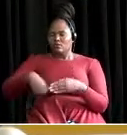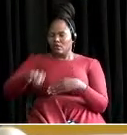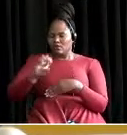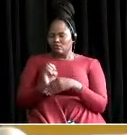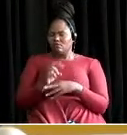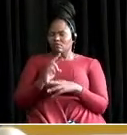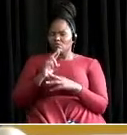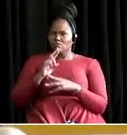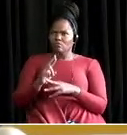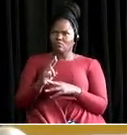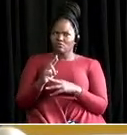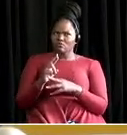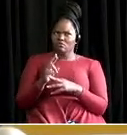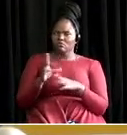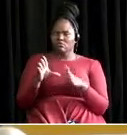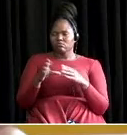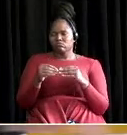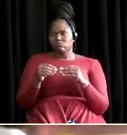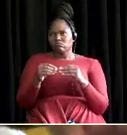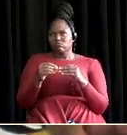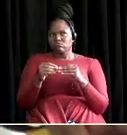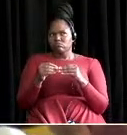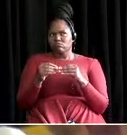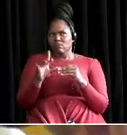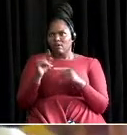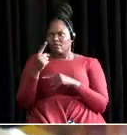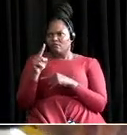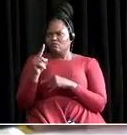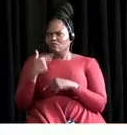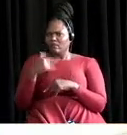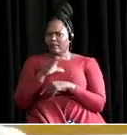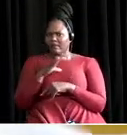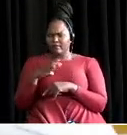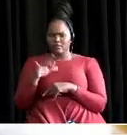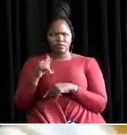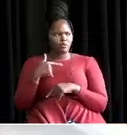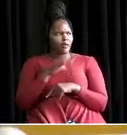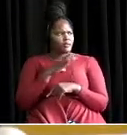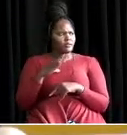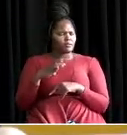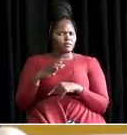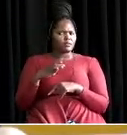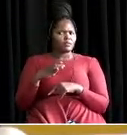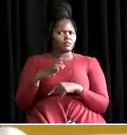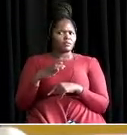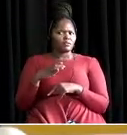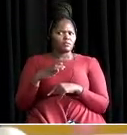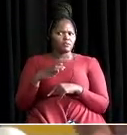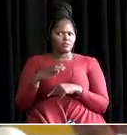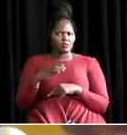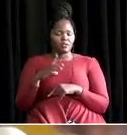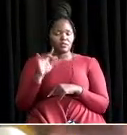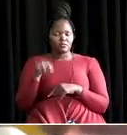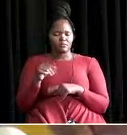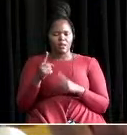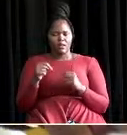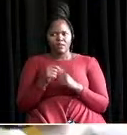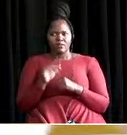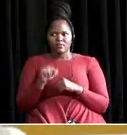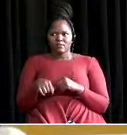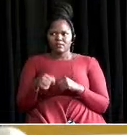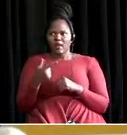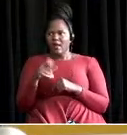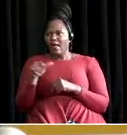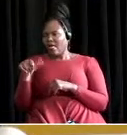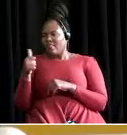Committee to the Council. Thank you. Yeah, thank you very much. Councillors, in that note, there